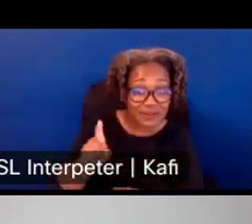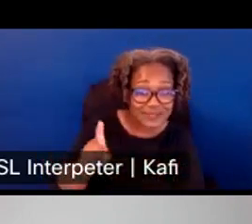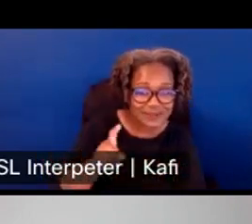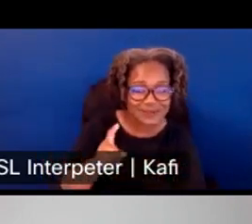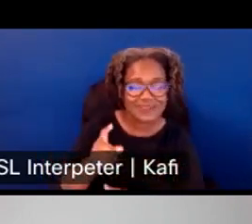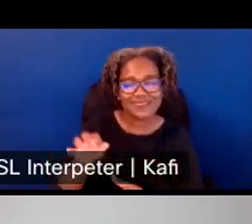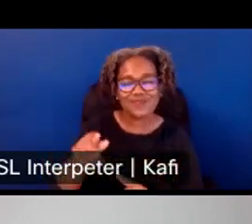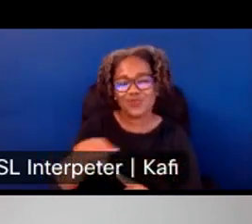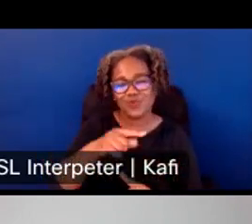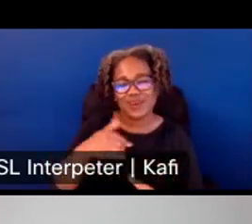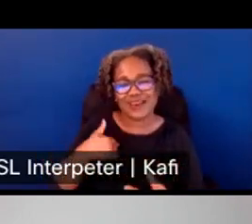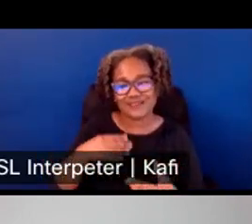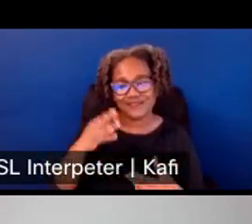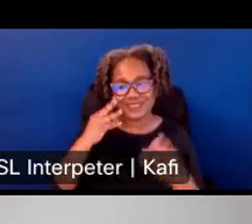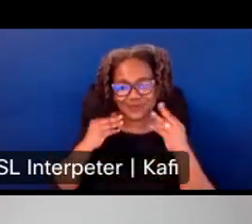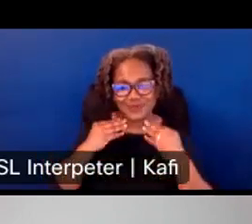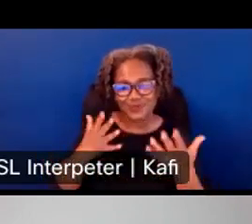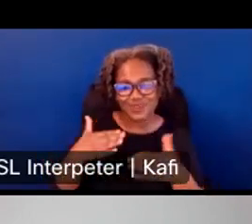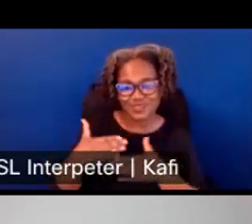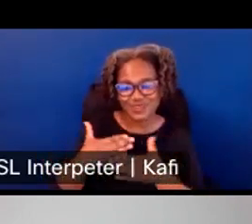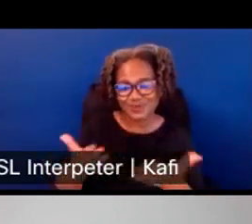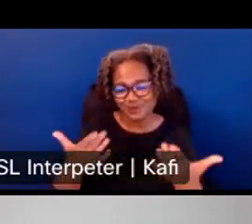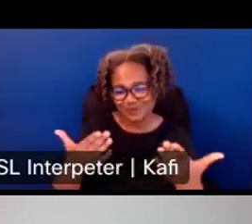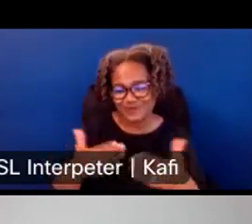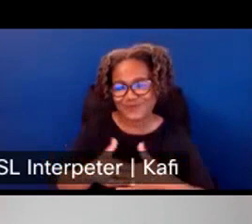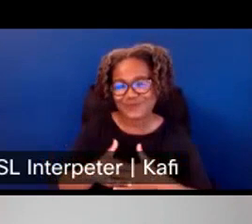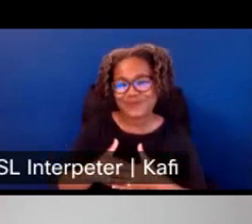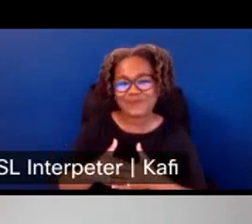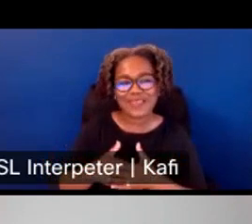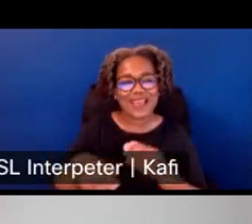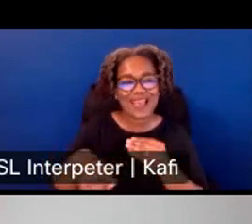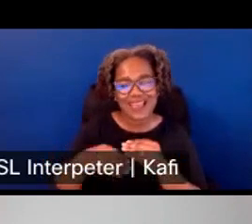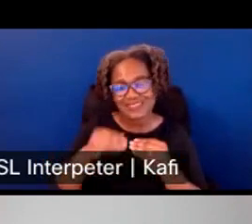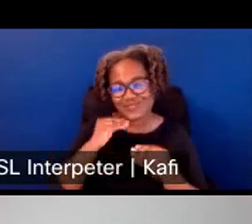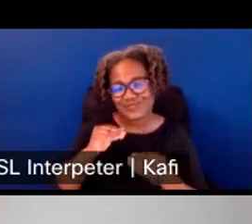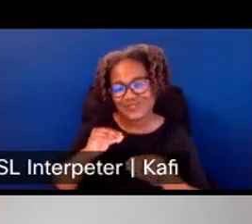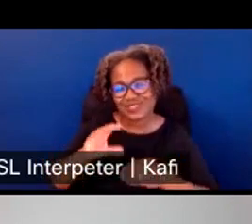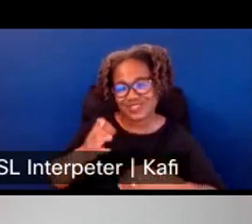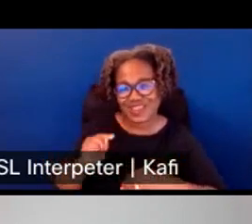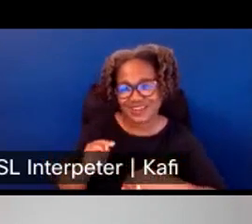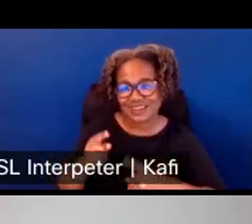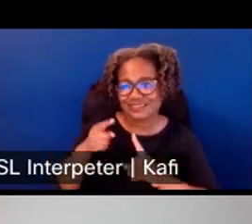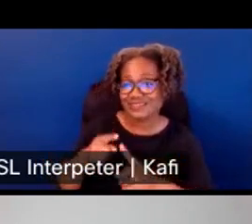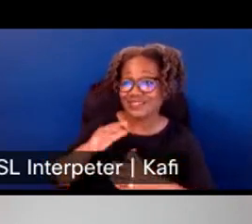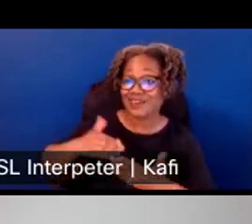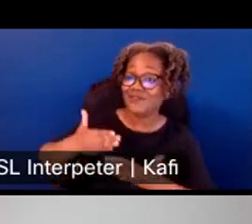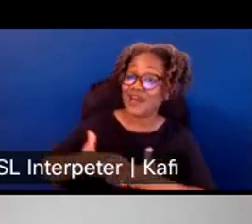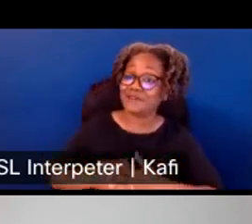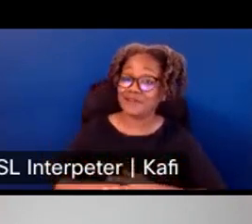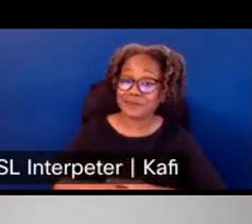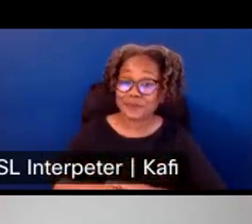communicate in the chat, just drop them in there. Until we get them on, we're just kind of hanging out.